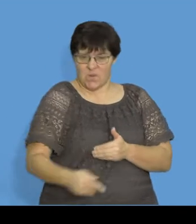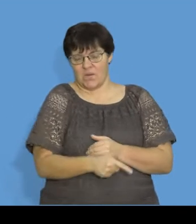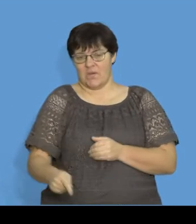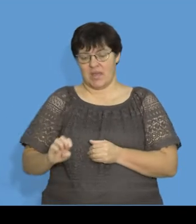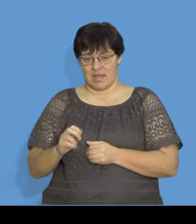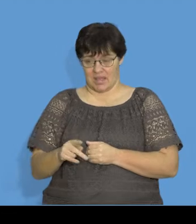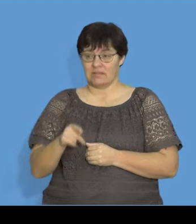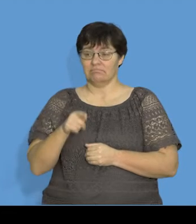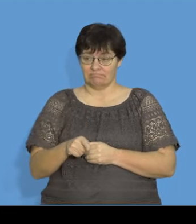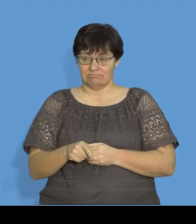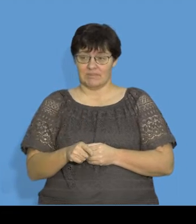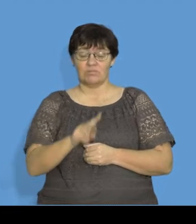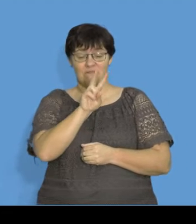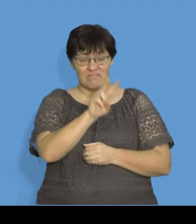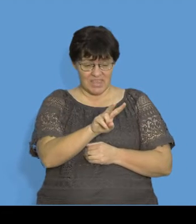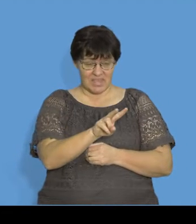important.